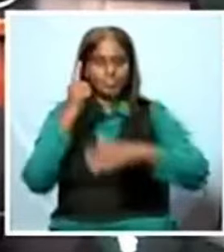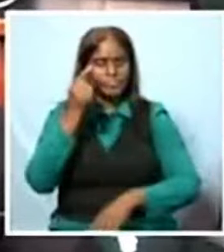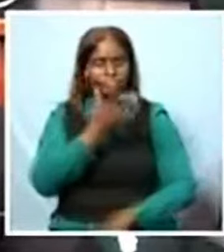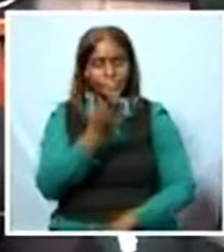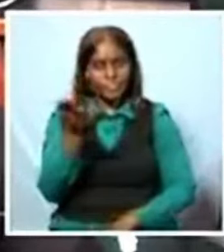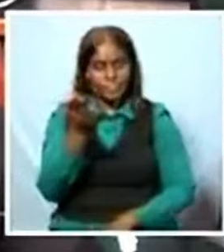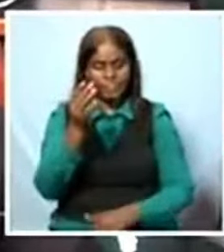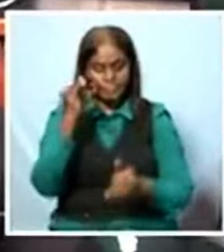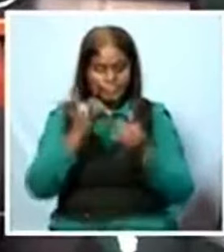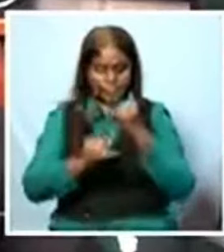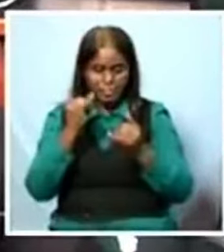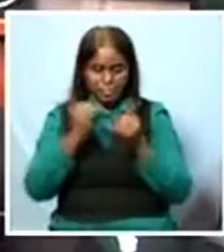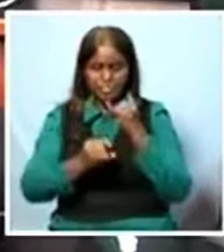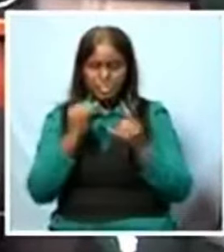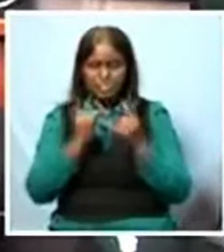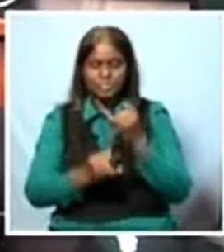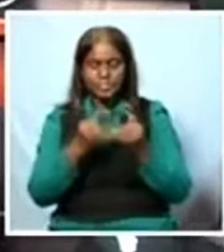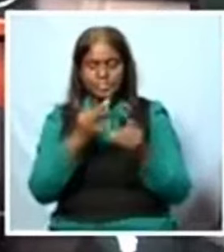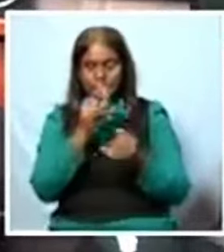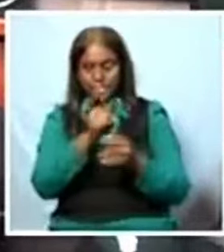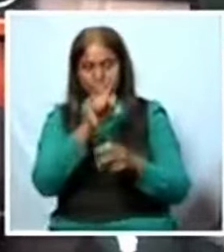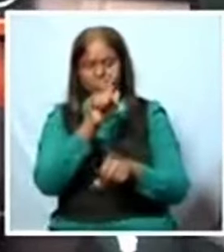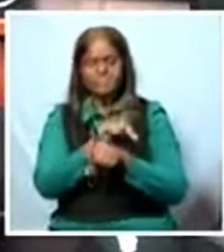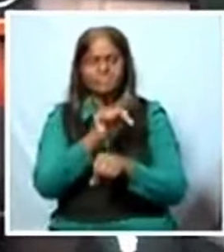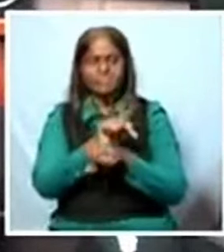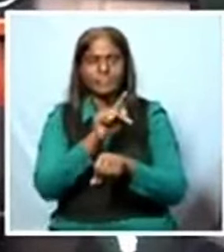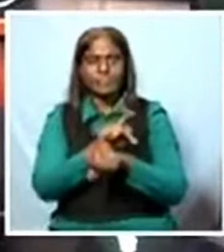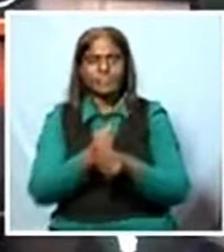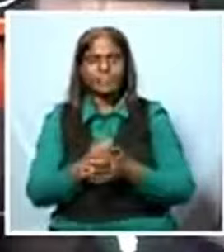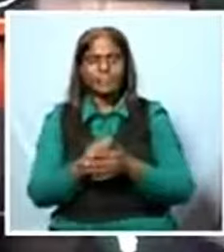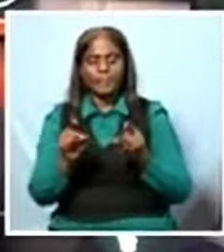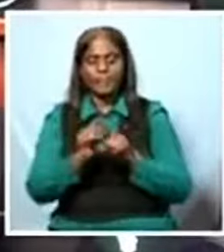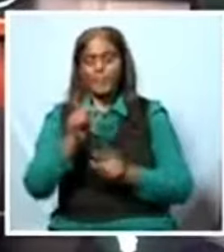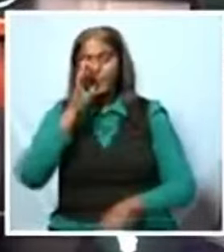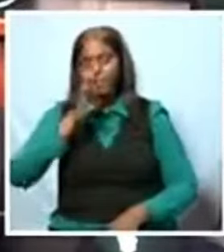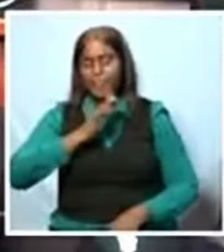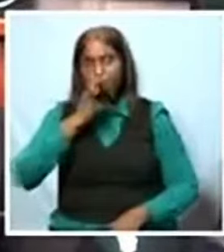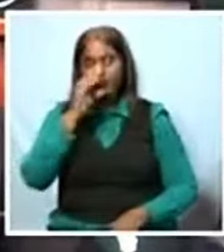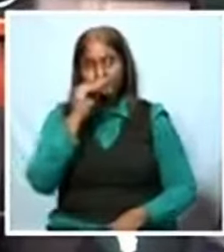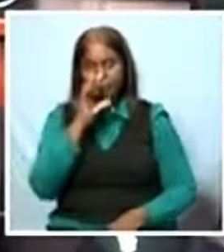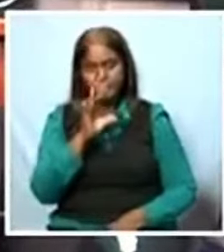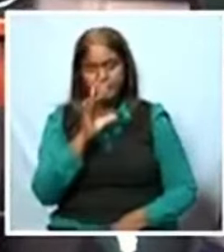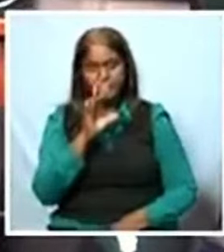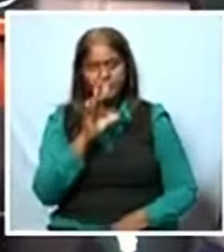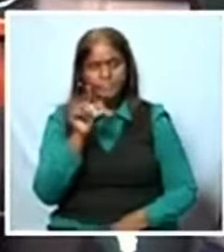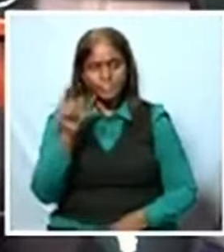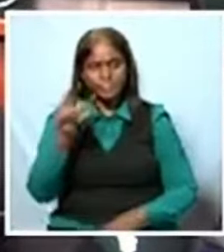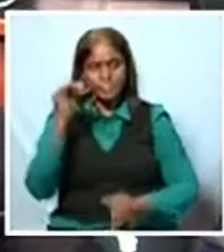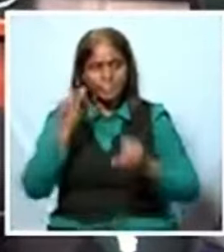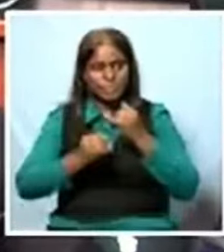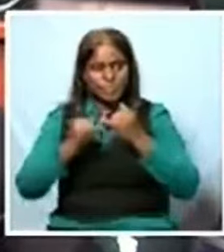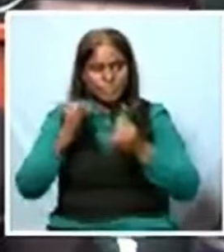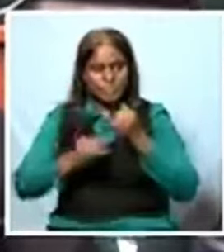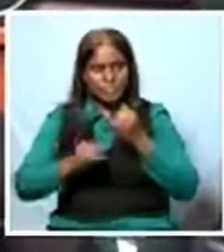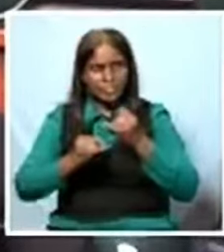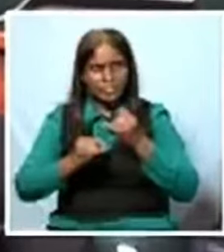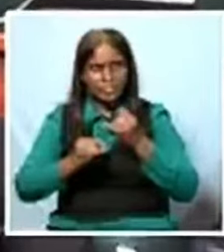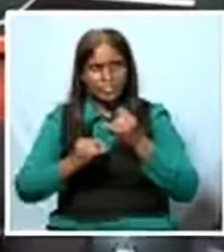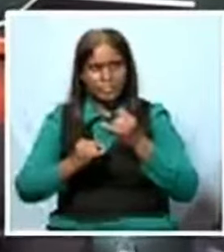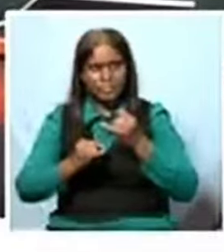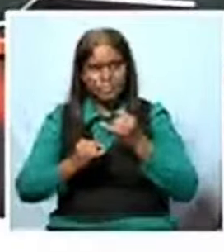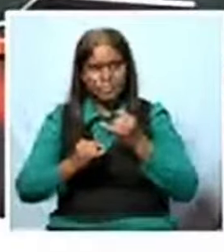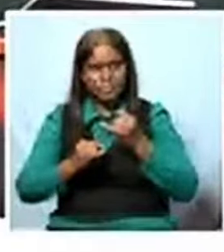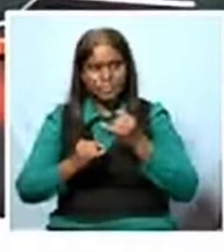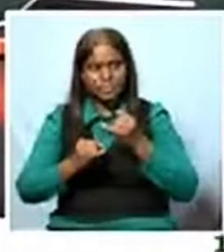the completion of this project. Madam Speaker, last year,